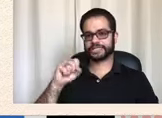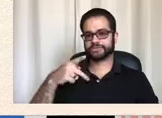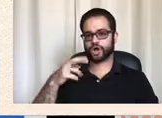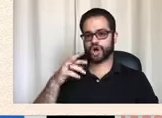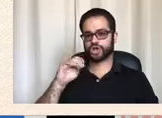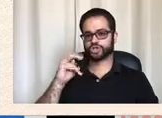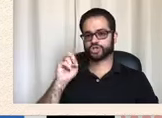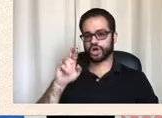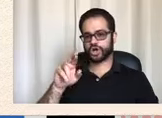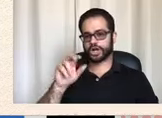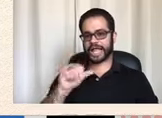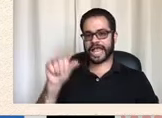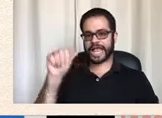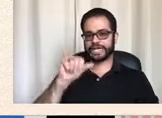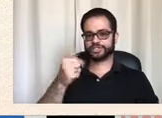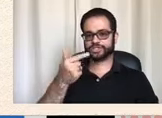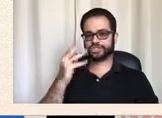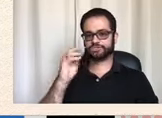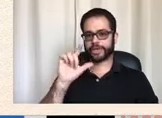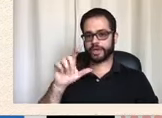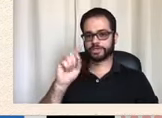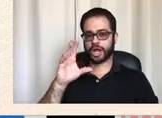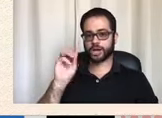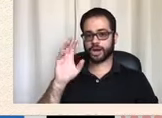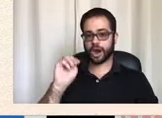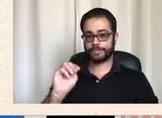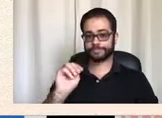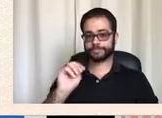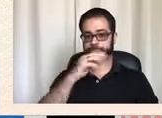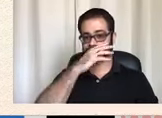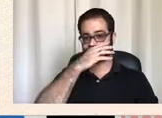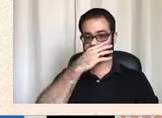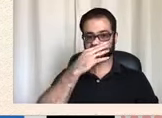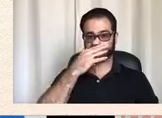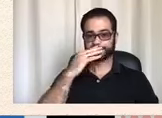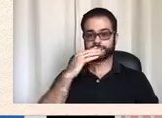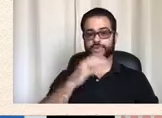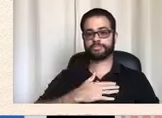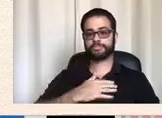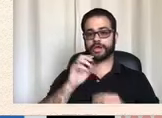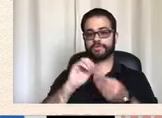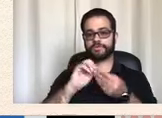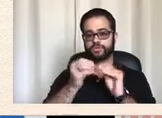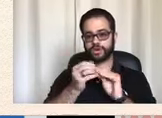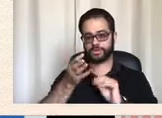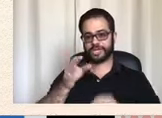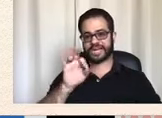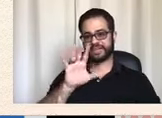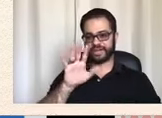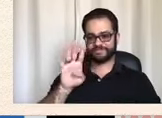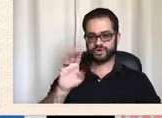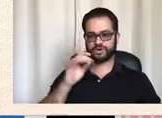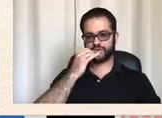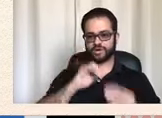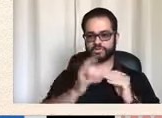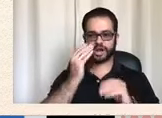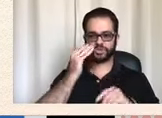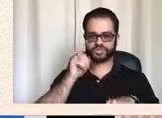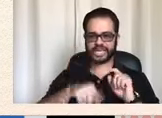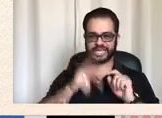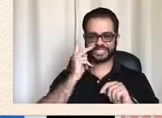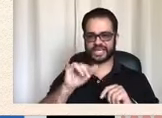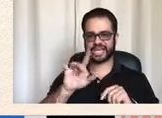spartner@gmail.com. If you wanna reach out to me, there's my physical address as well. My number is below that 954 number. I know you can't see the 800 number next to